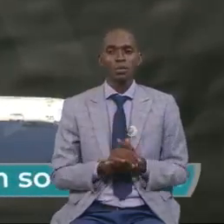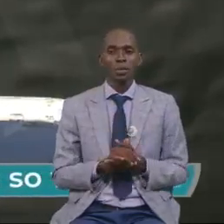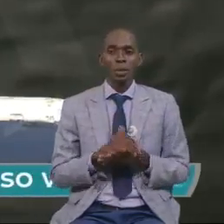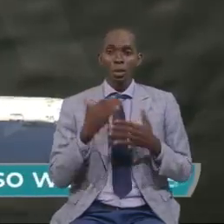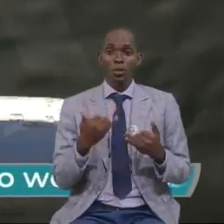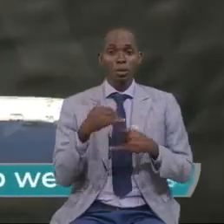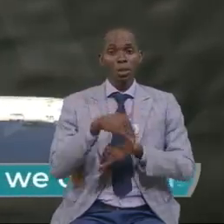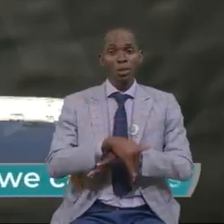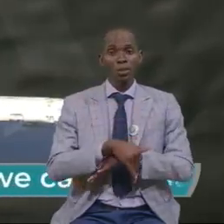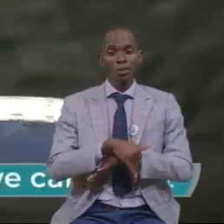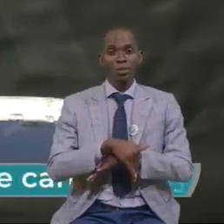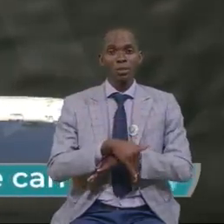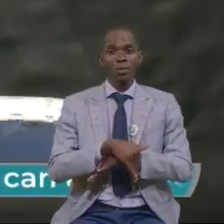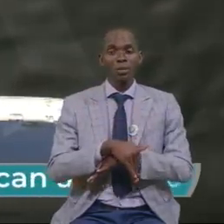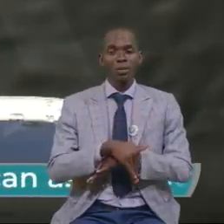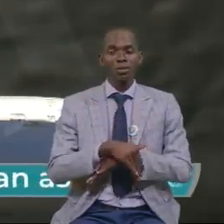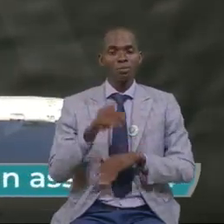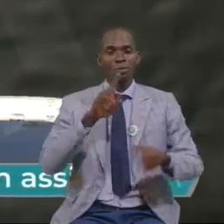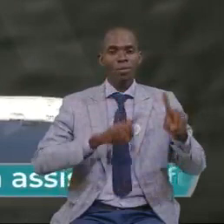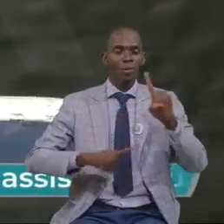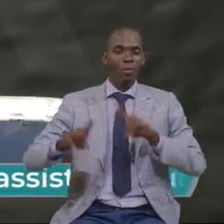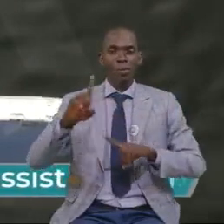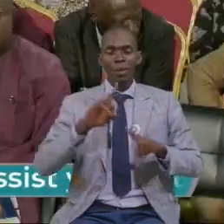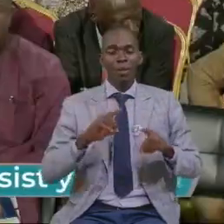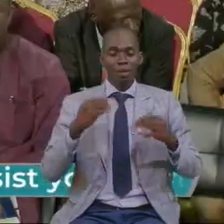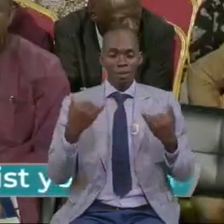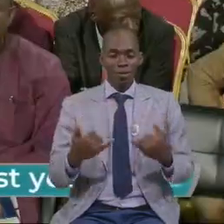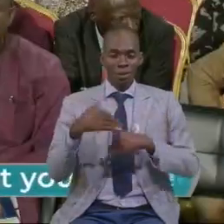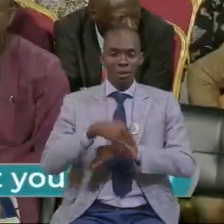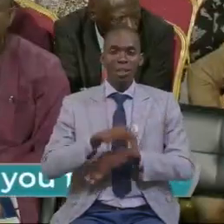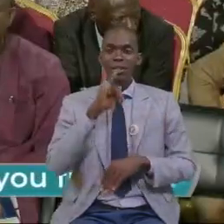Tonight, somebody say, tonight is my night.